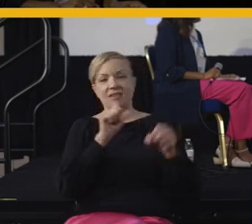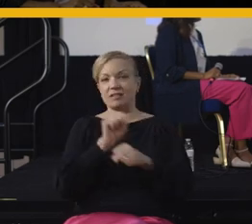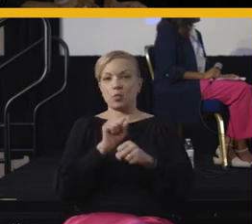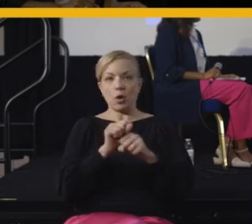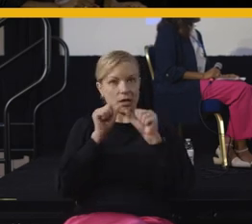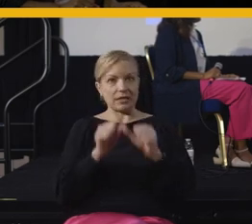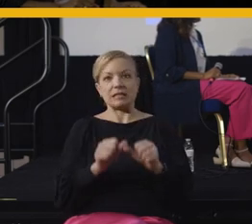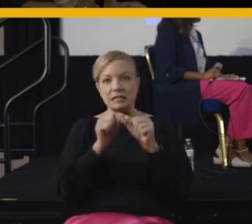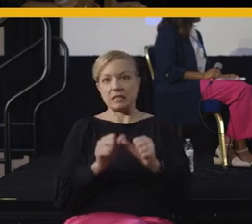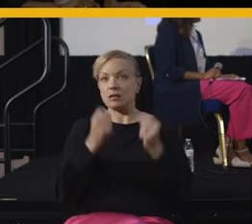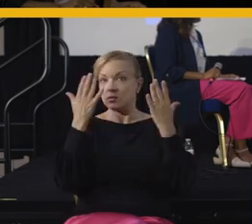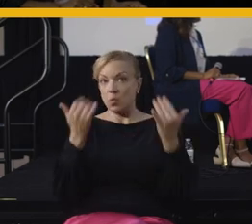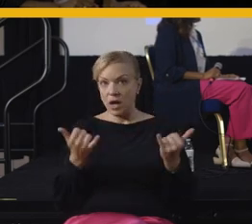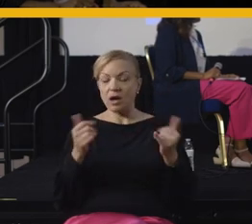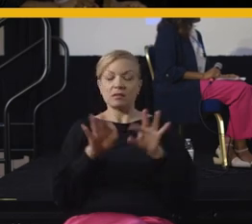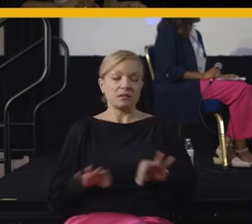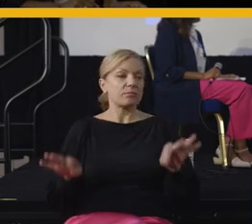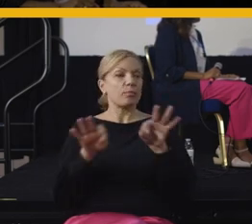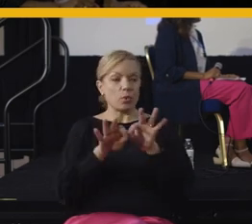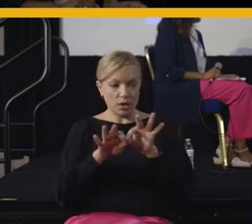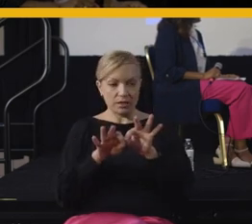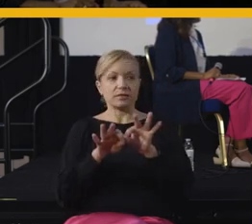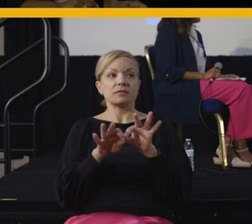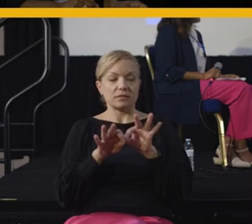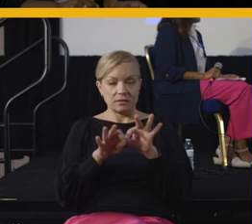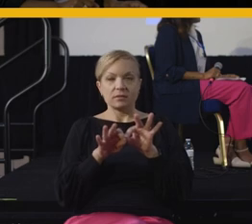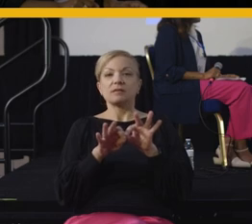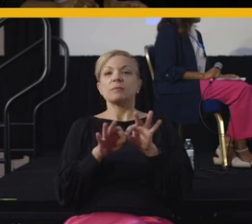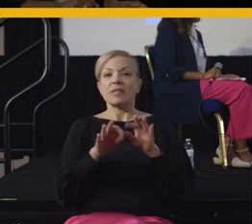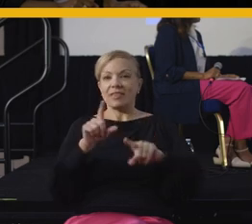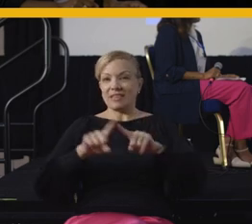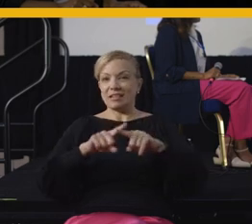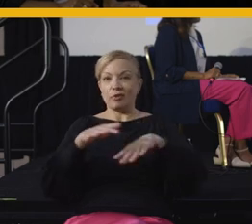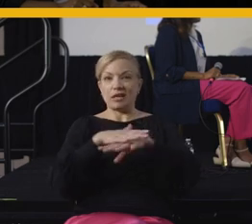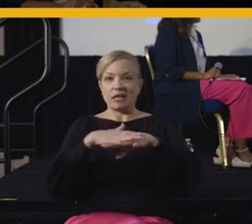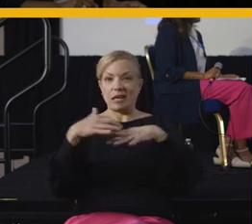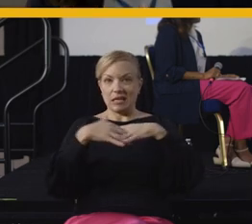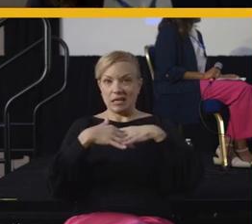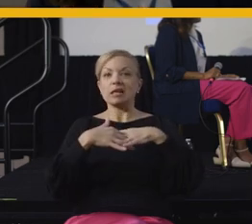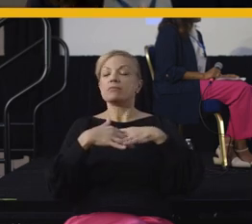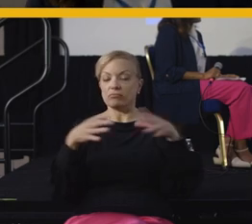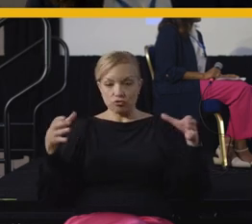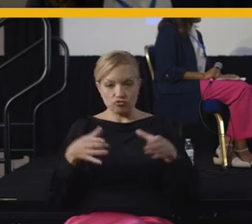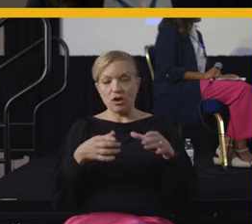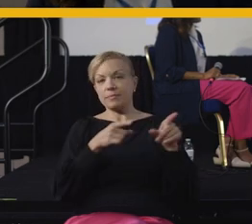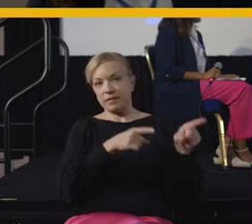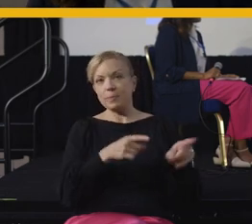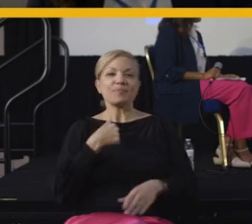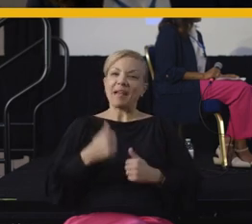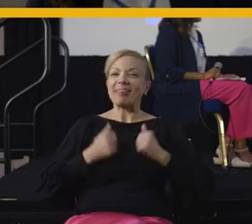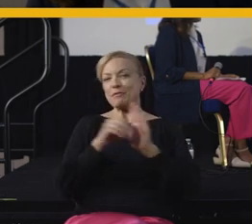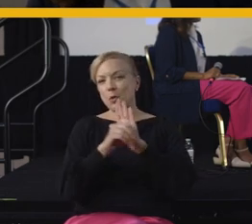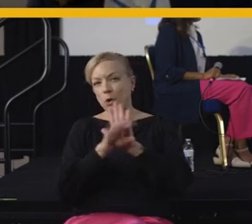being done and that it's being brought together with the Indian tribes there. Like, that's a huge deal. I live in